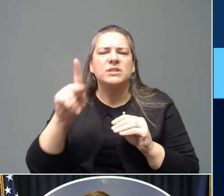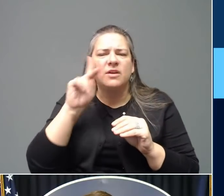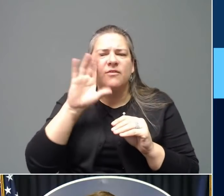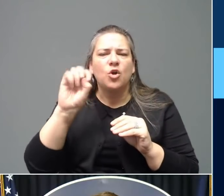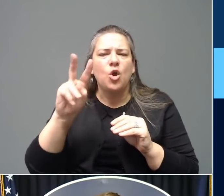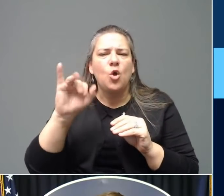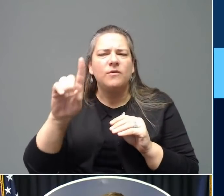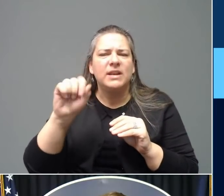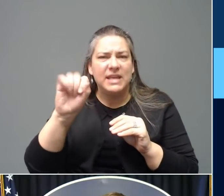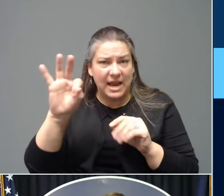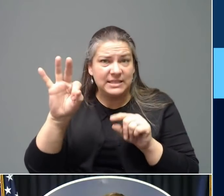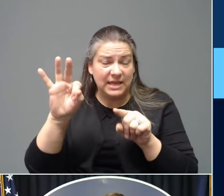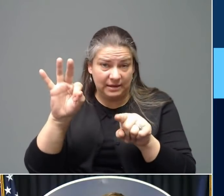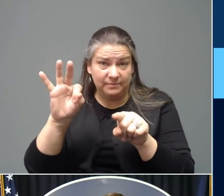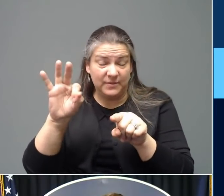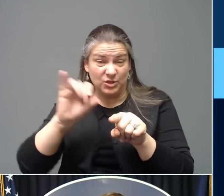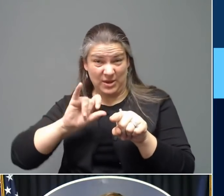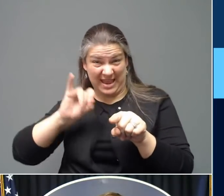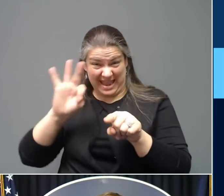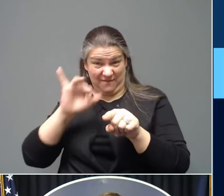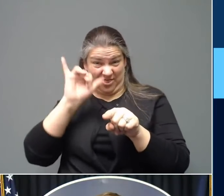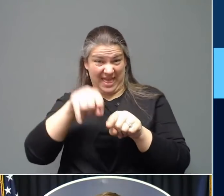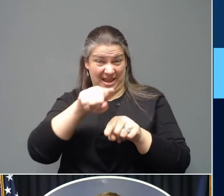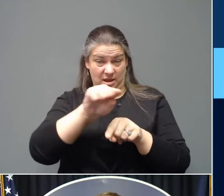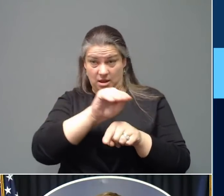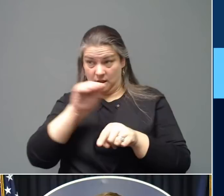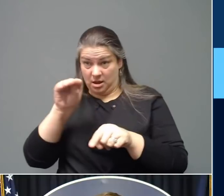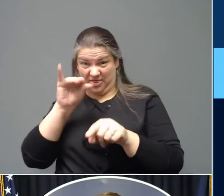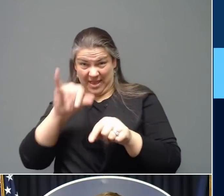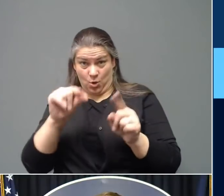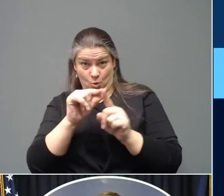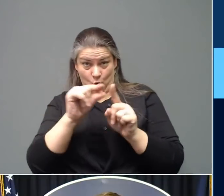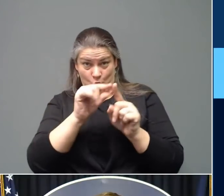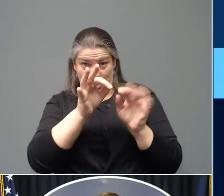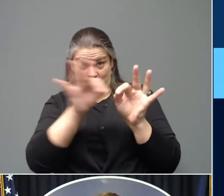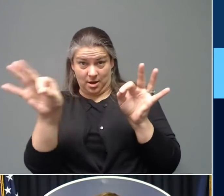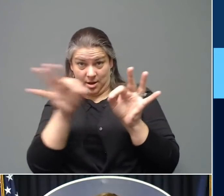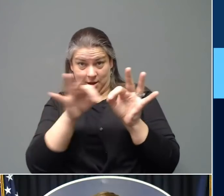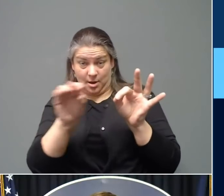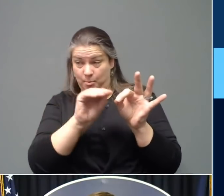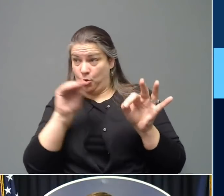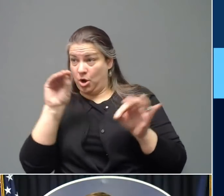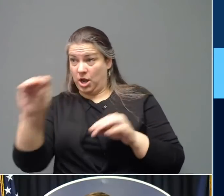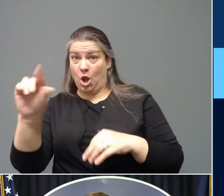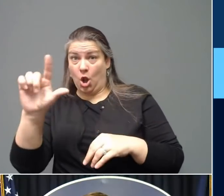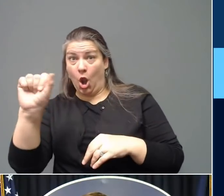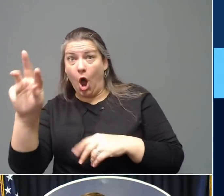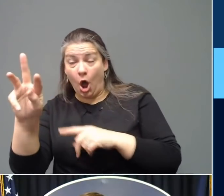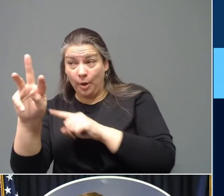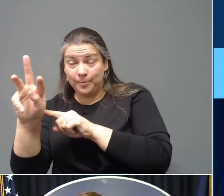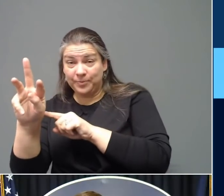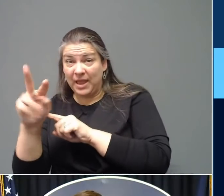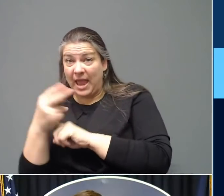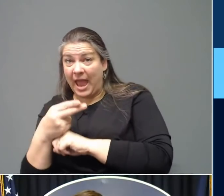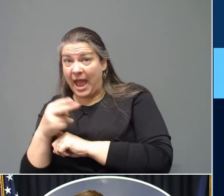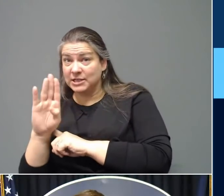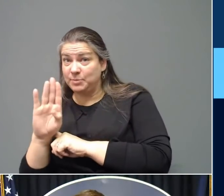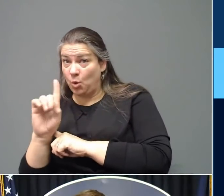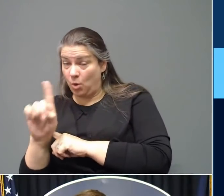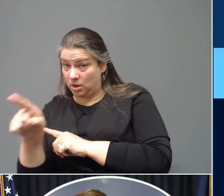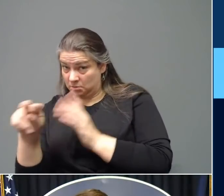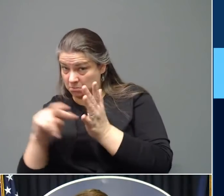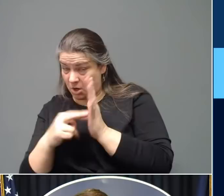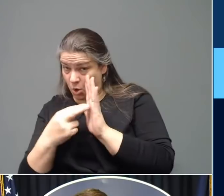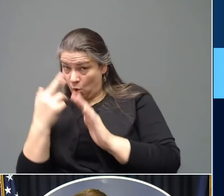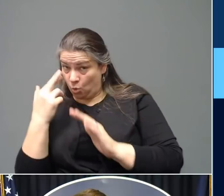So if this is instruction that goes into law that you have to avoid crowds in restaurants, is House Bill 1 saying that restaurants have to be open,